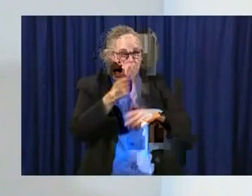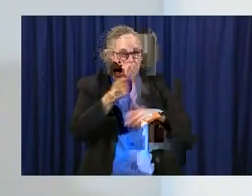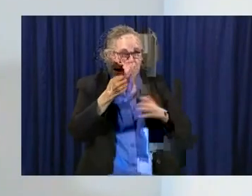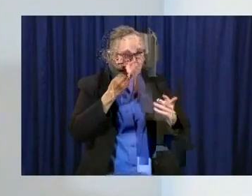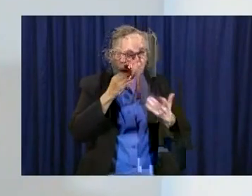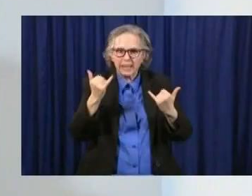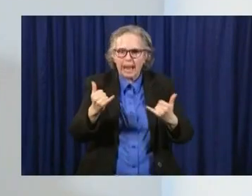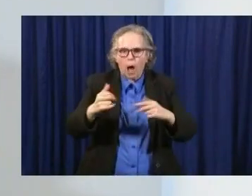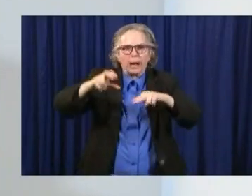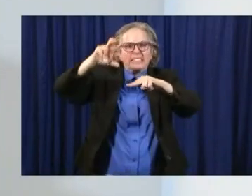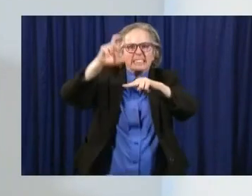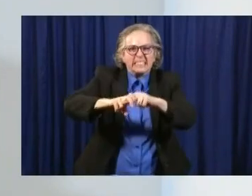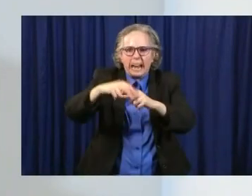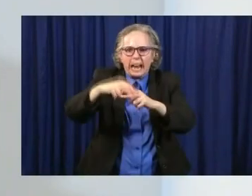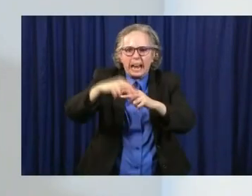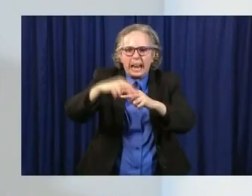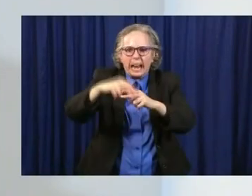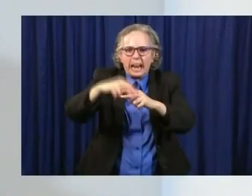Take us close to